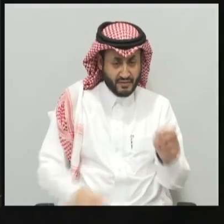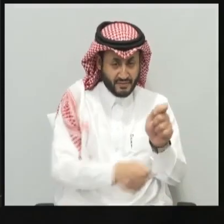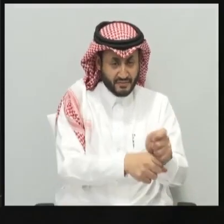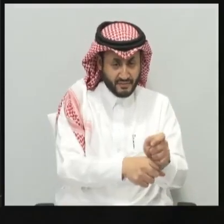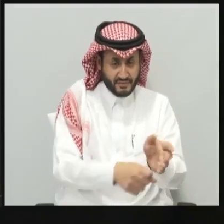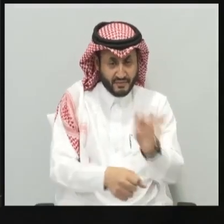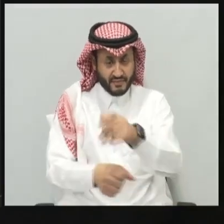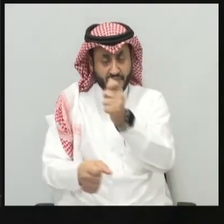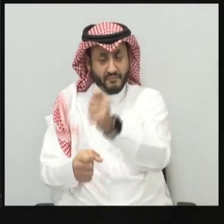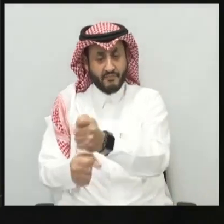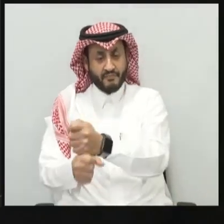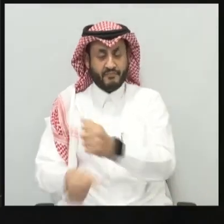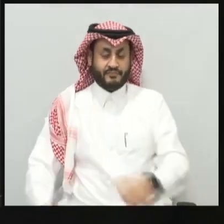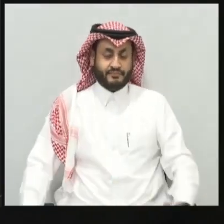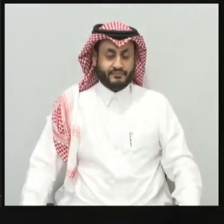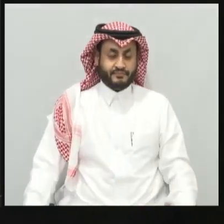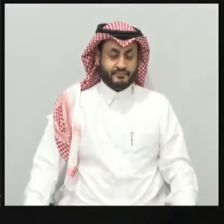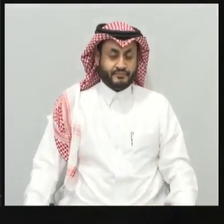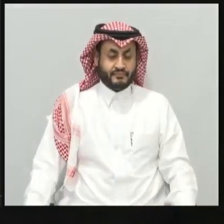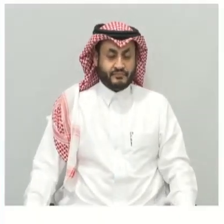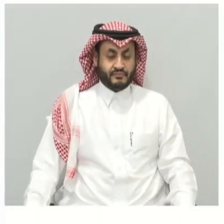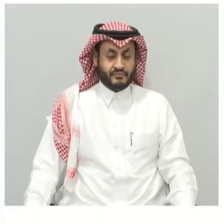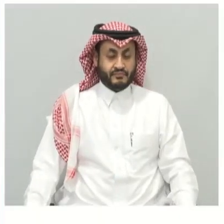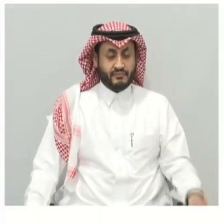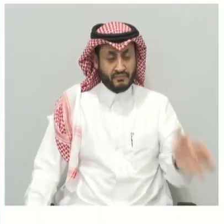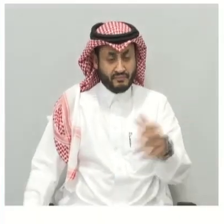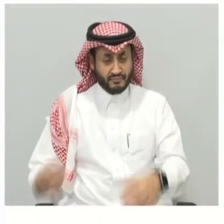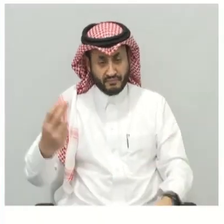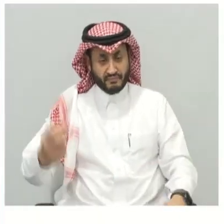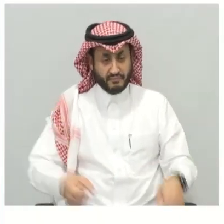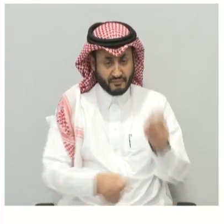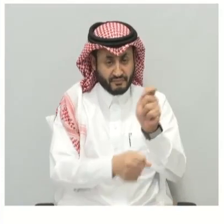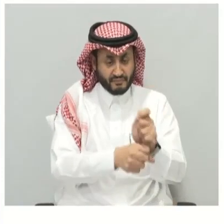an activity. Let's see the second activity.